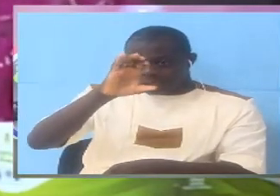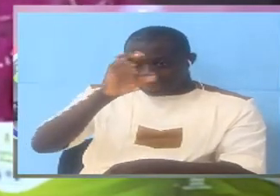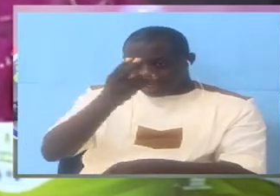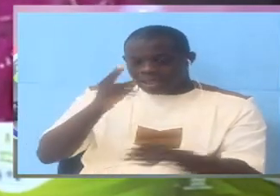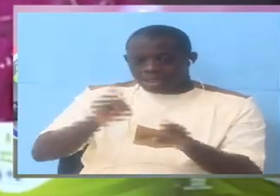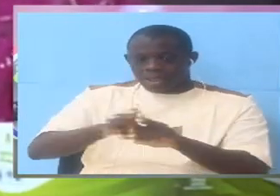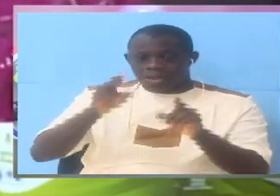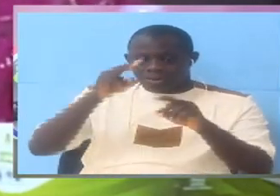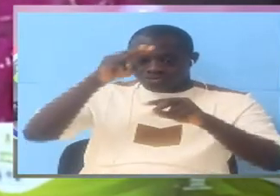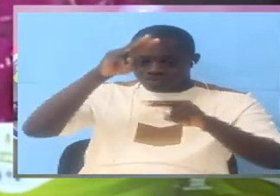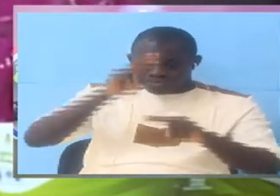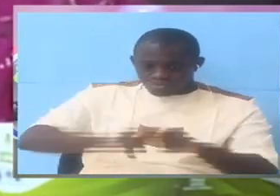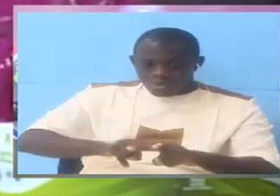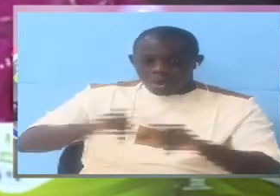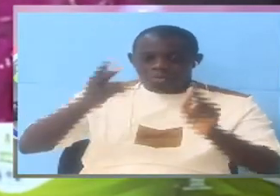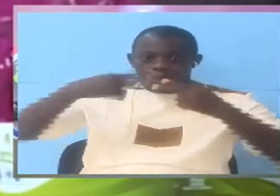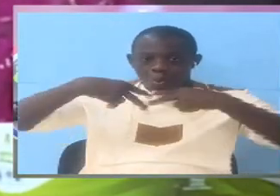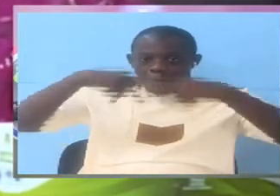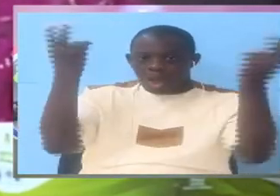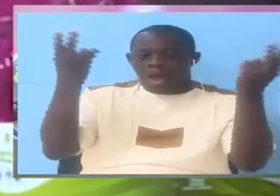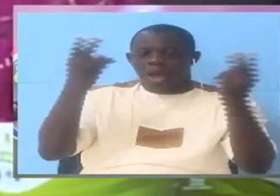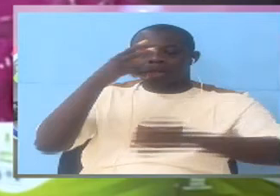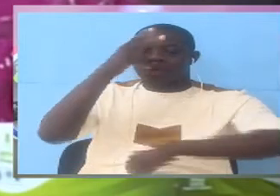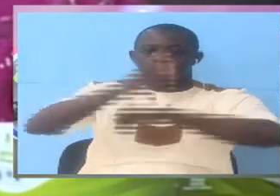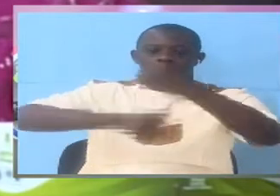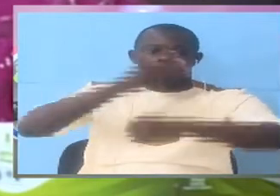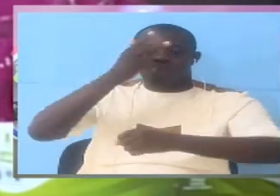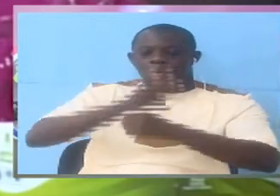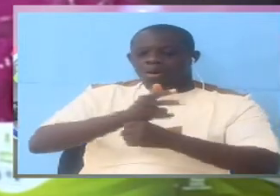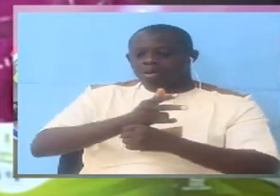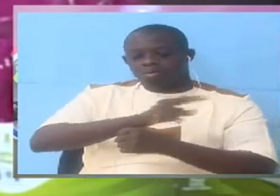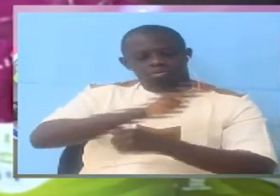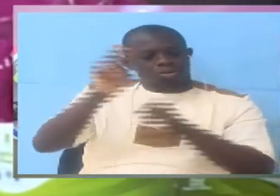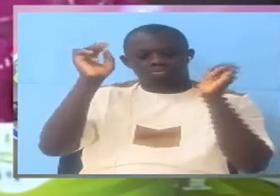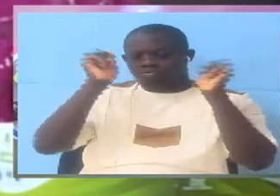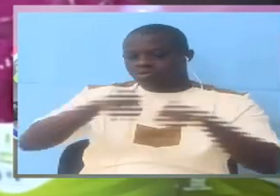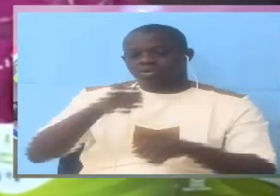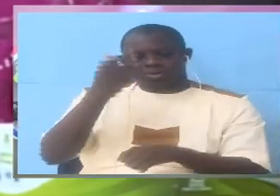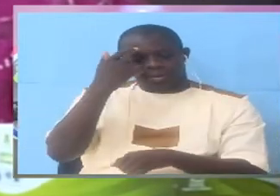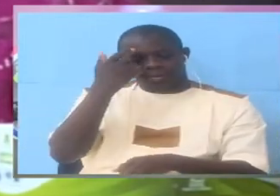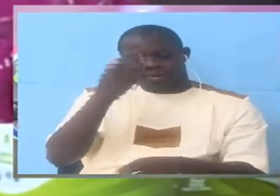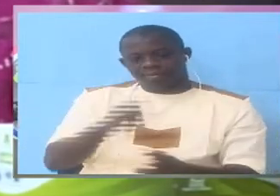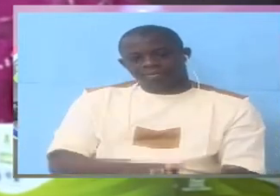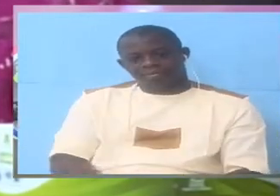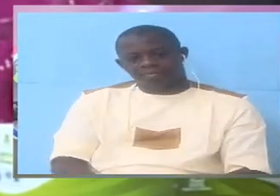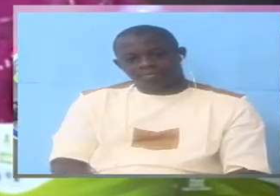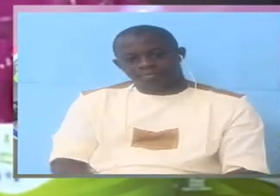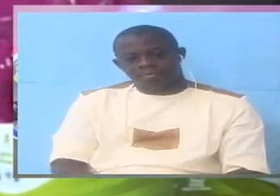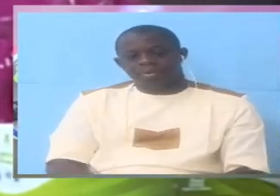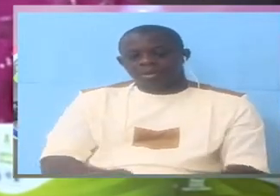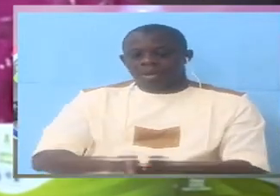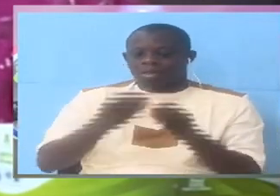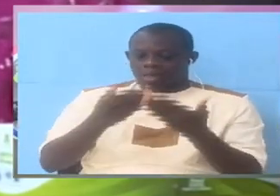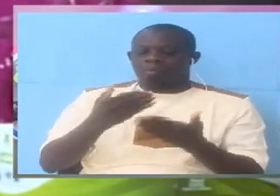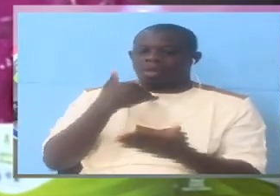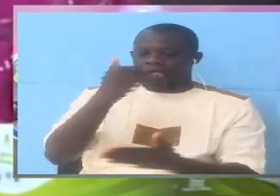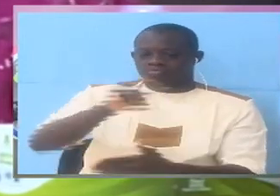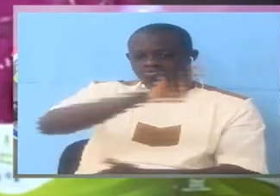he will stand and disgrace himself, expose himself to the whole world. I